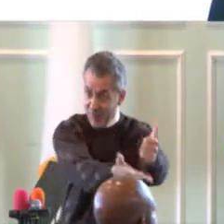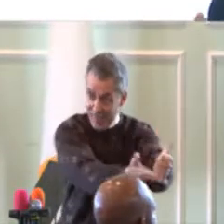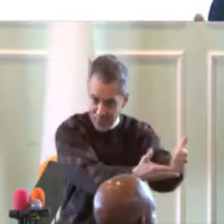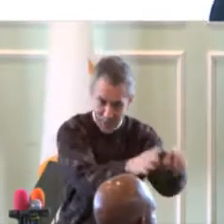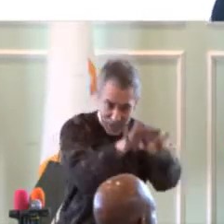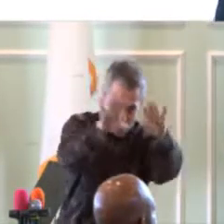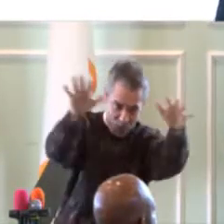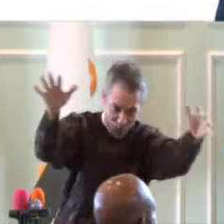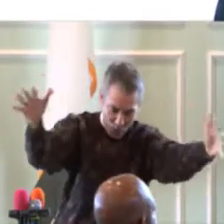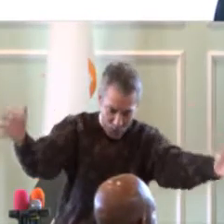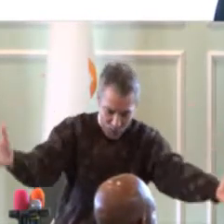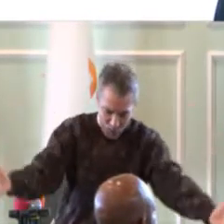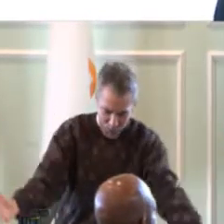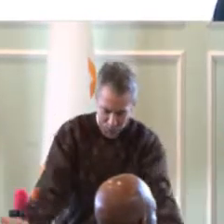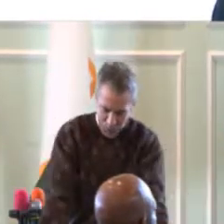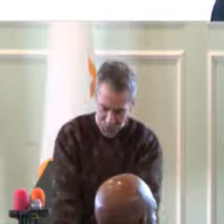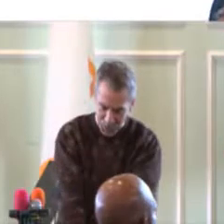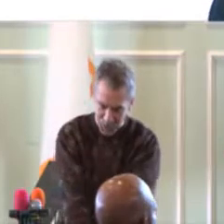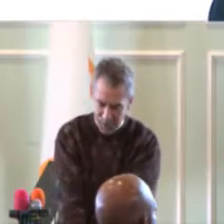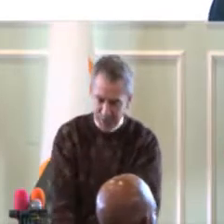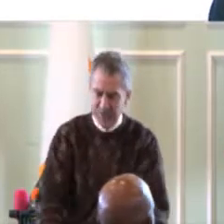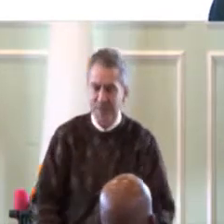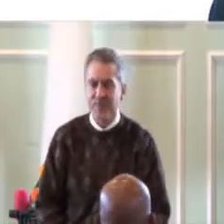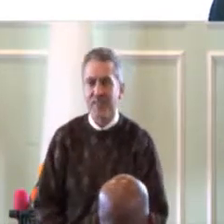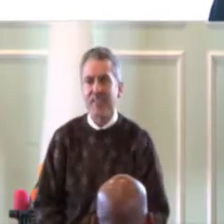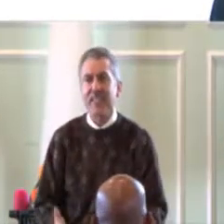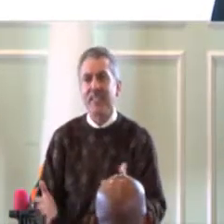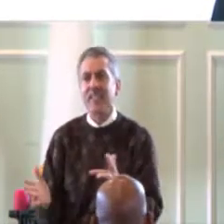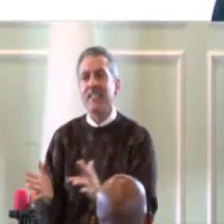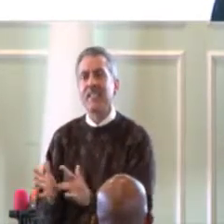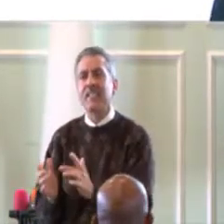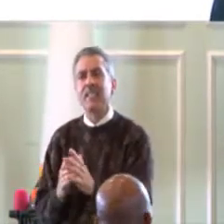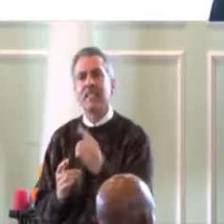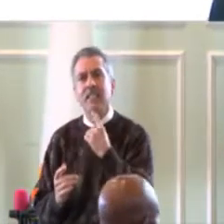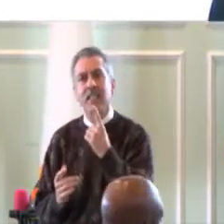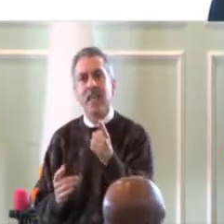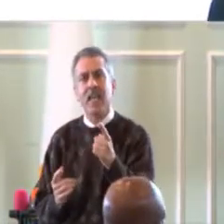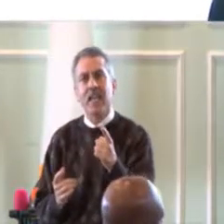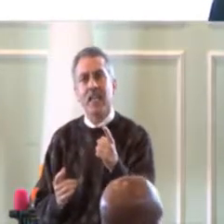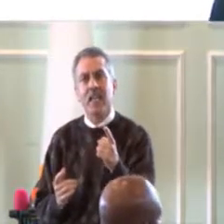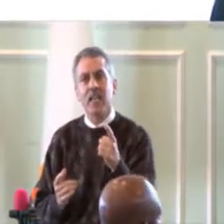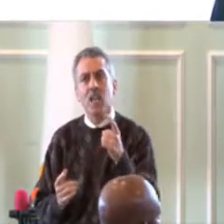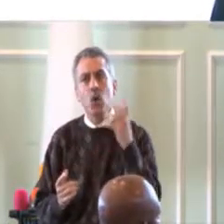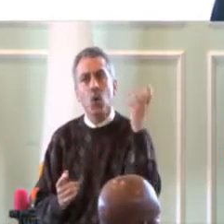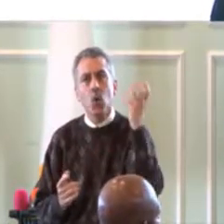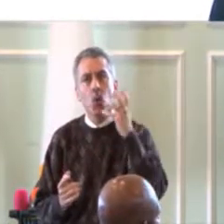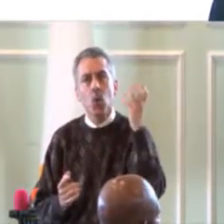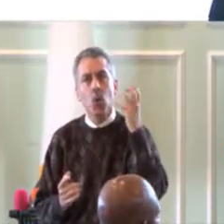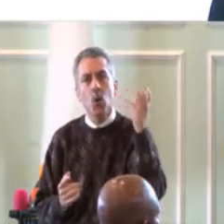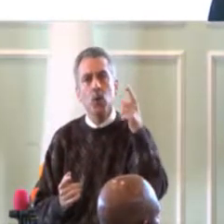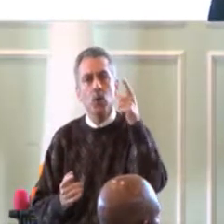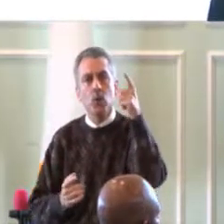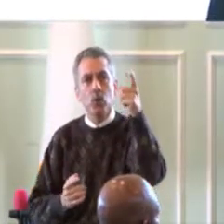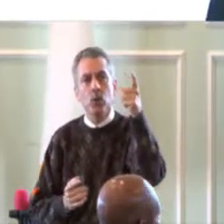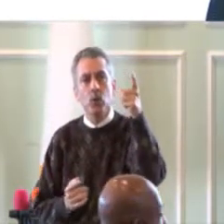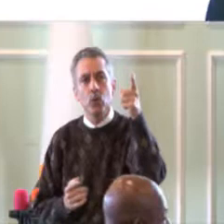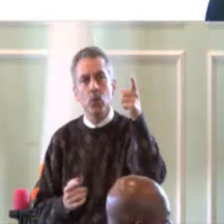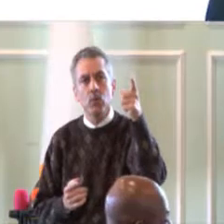23:23. And Jesus said, woe unto you, scribes and Pharisees, hypocrites, for you pay tithes of mint